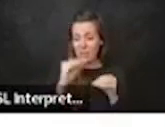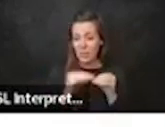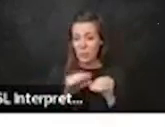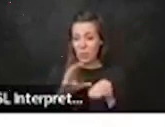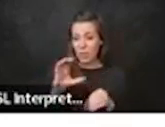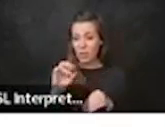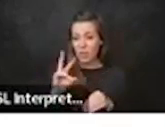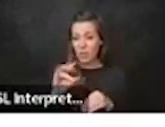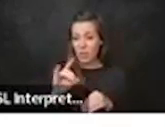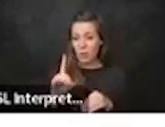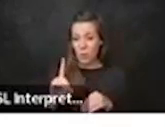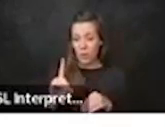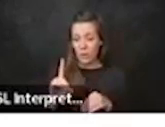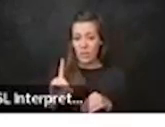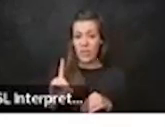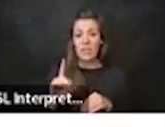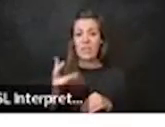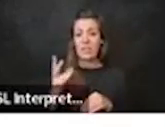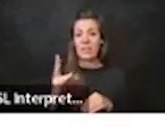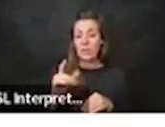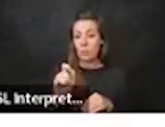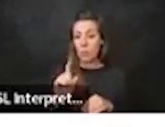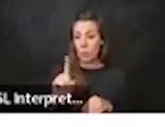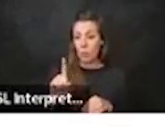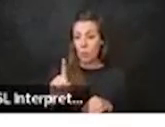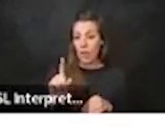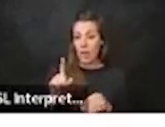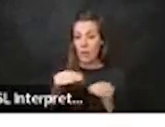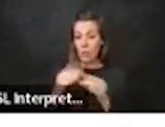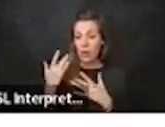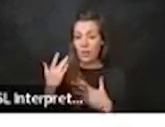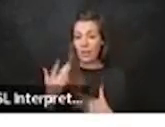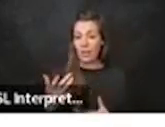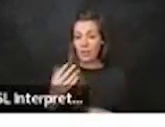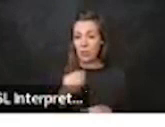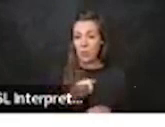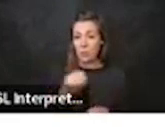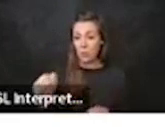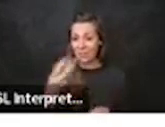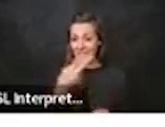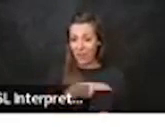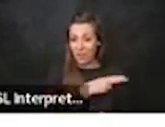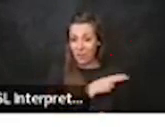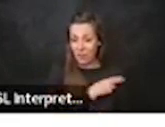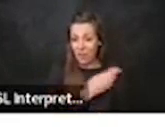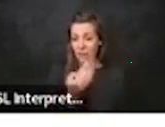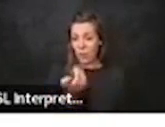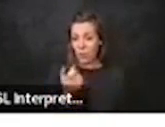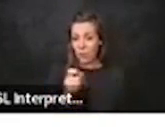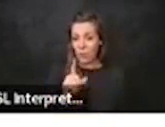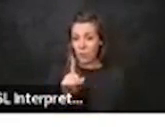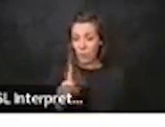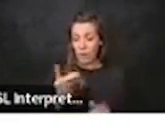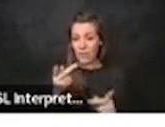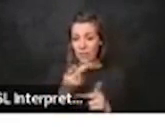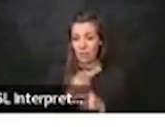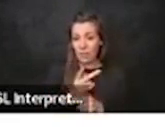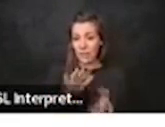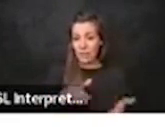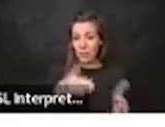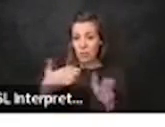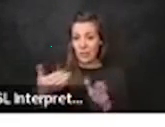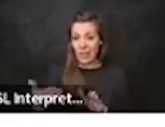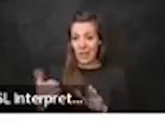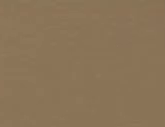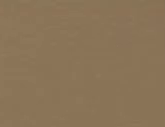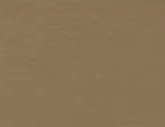COVID-19, 17.1 times more likely to be hospitalized, and 14.1 times more likely to die of COVID-19